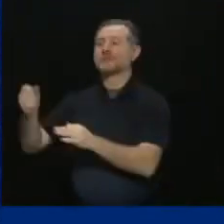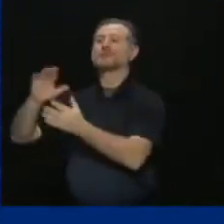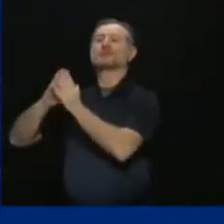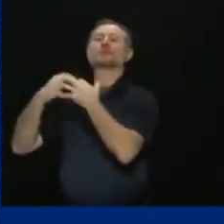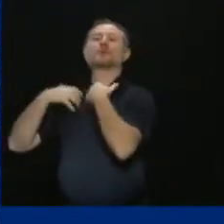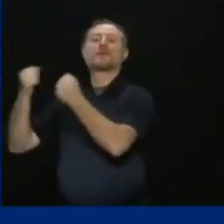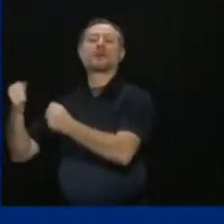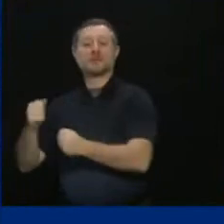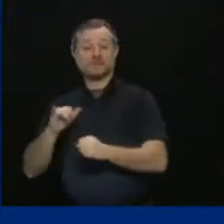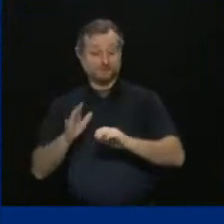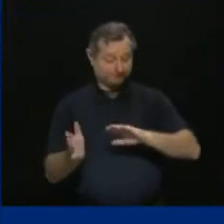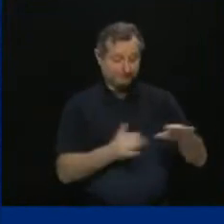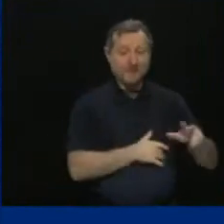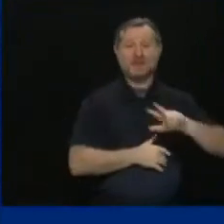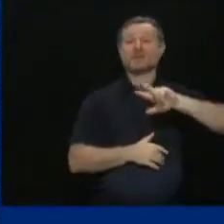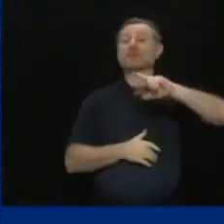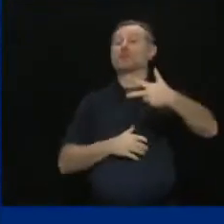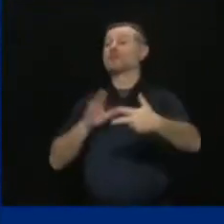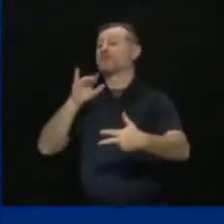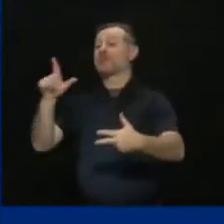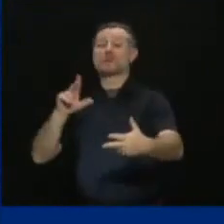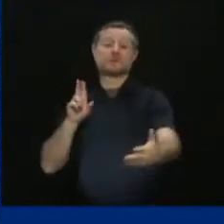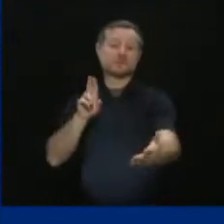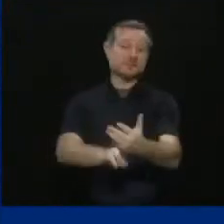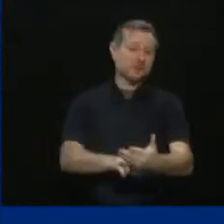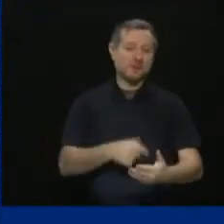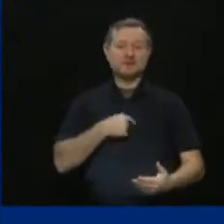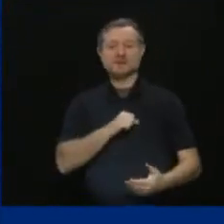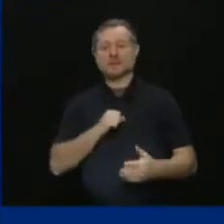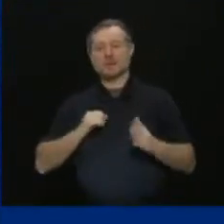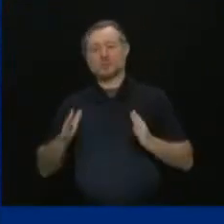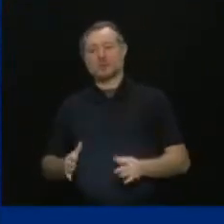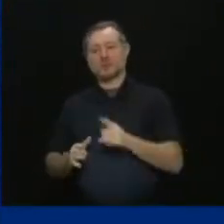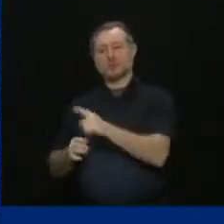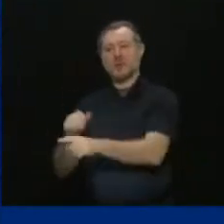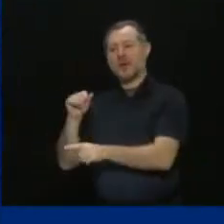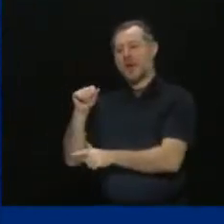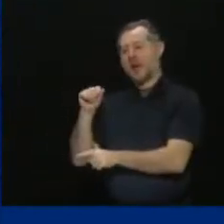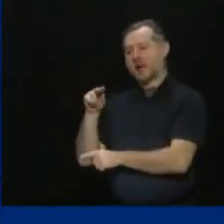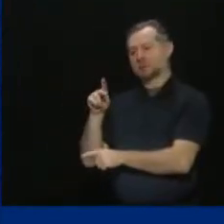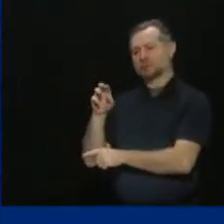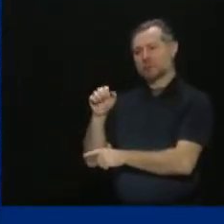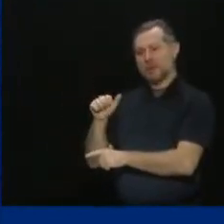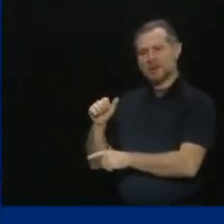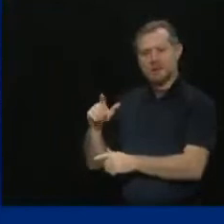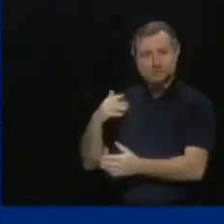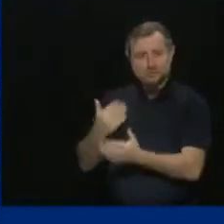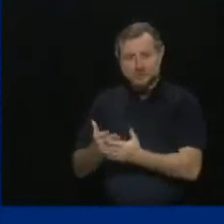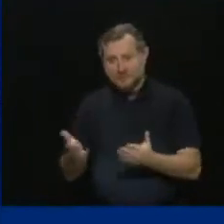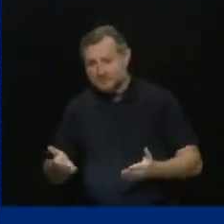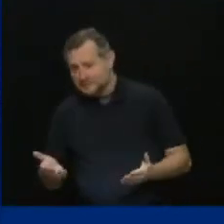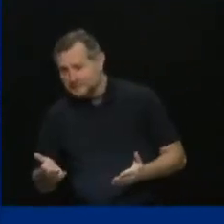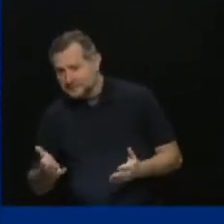be signing as well. Senator Sanders, I don't know if Senator Sanders had a chance to arrive yet. If you are, here's a clap for him.